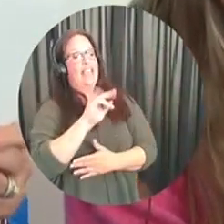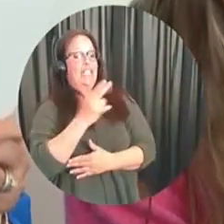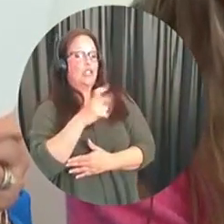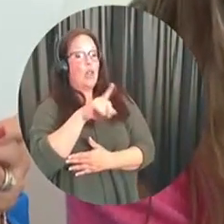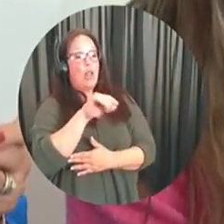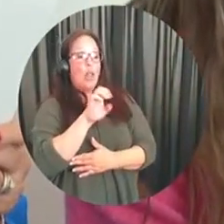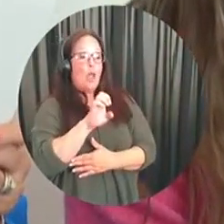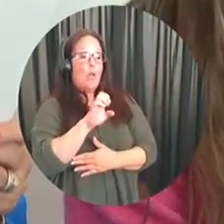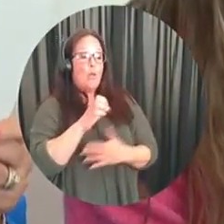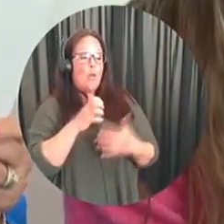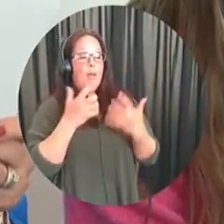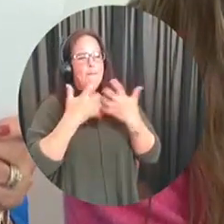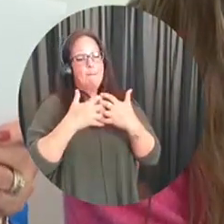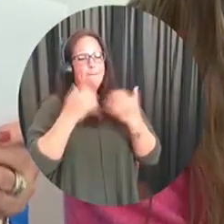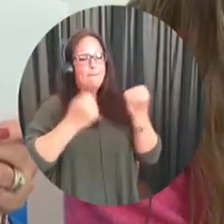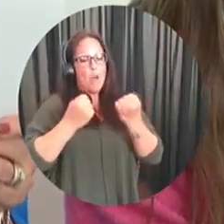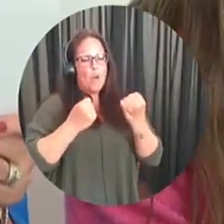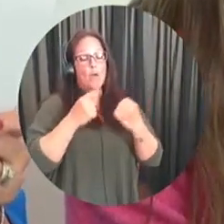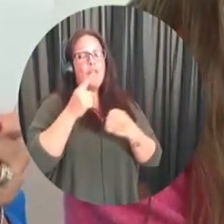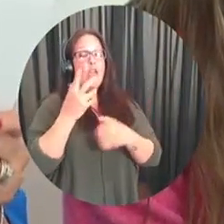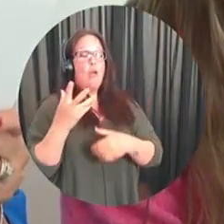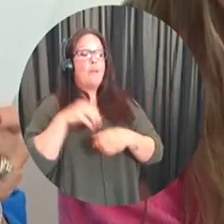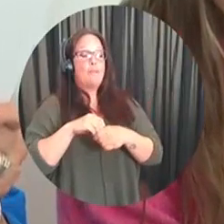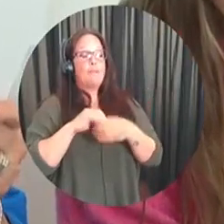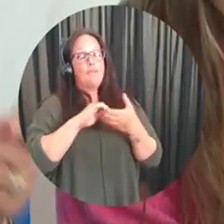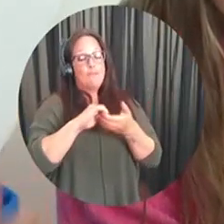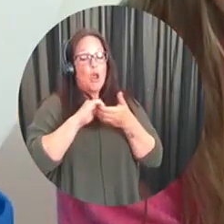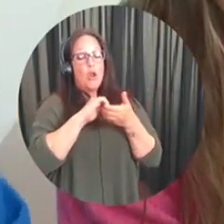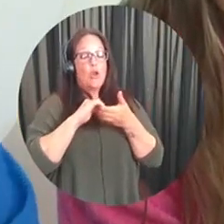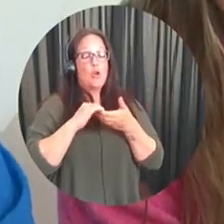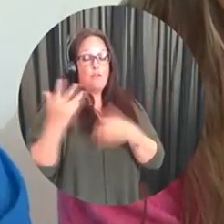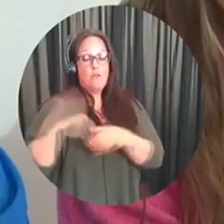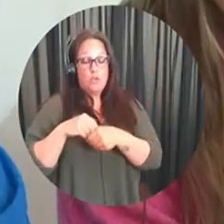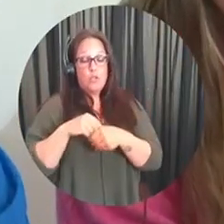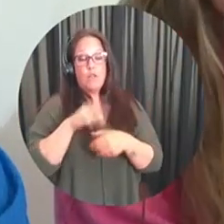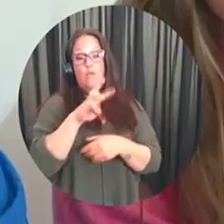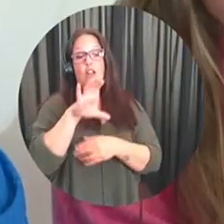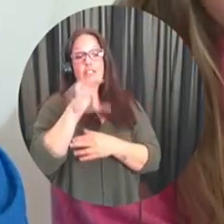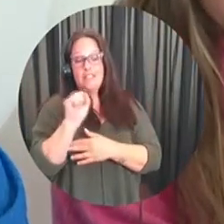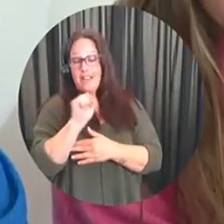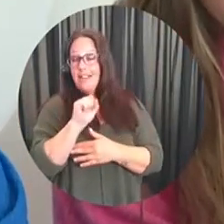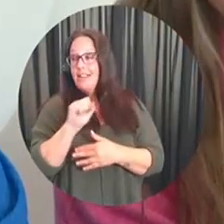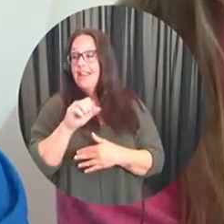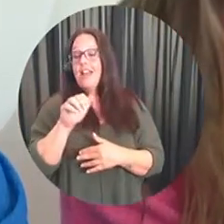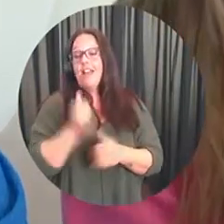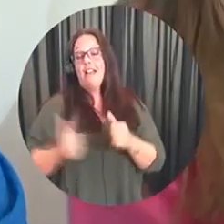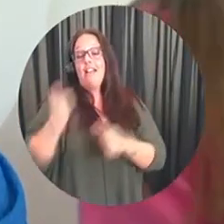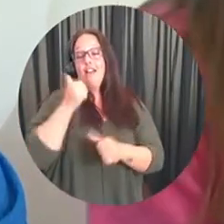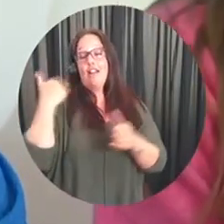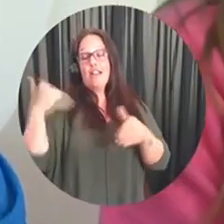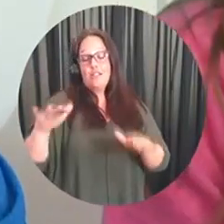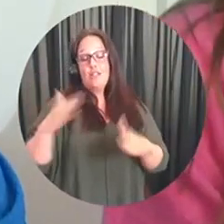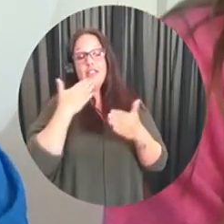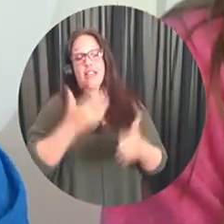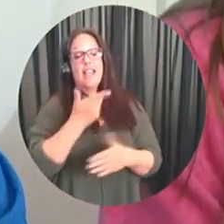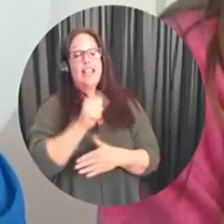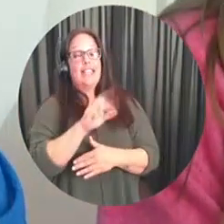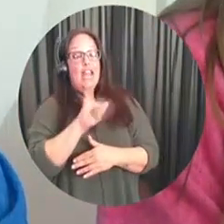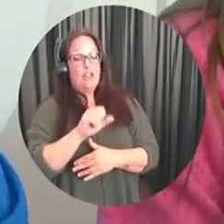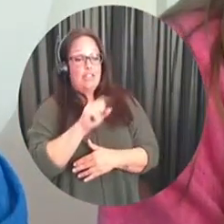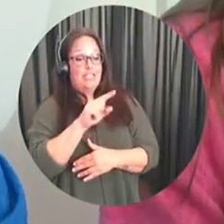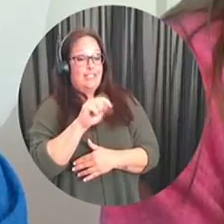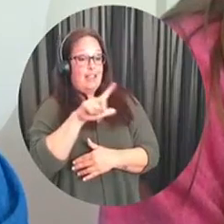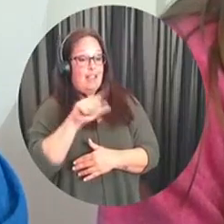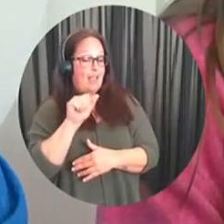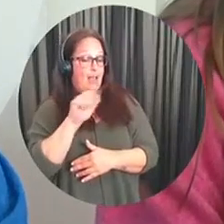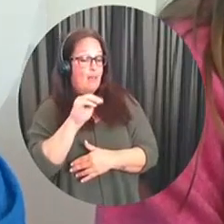partner inclusion for the Wood County Society. Archangel, I'd like to thank Gary and Stella Moon. An